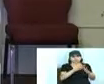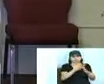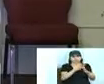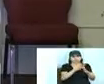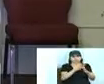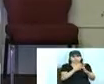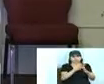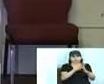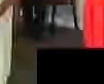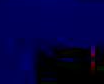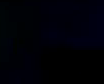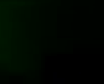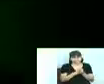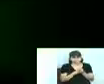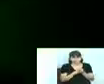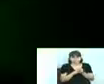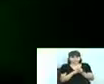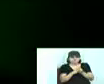Thank you.